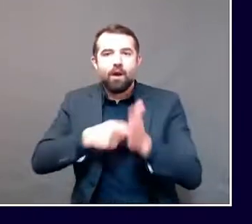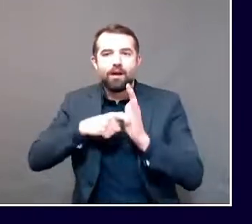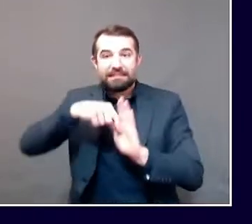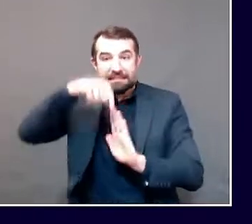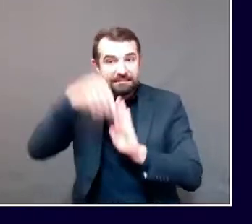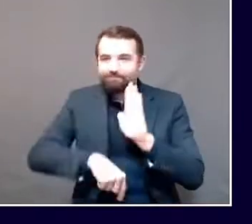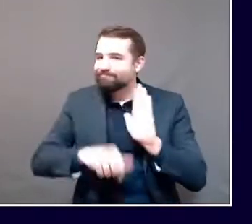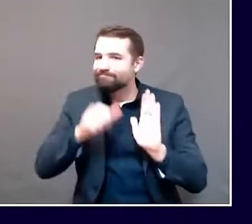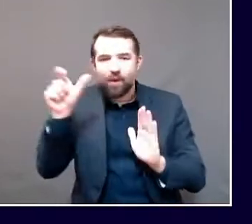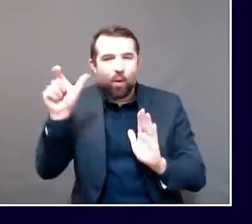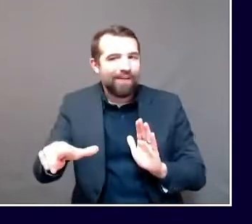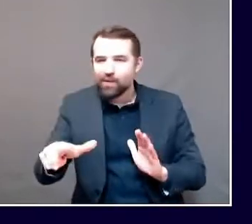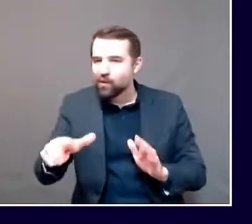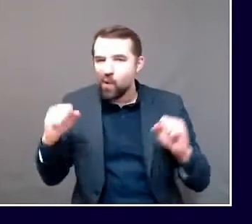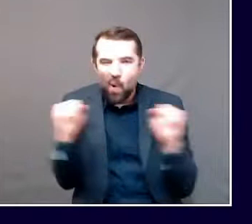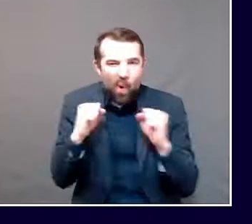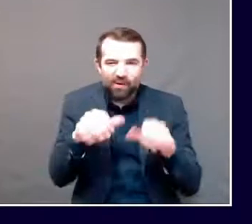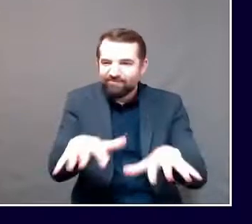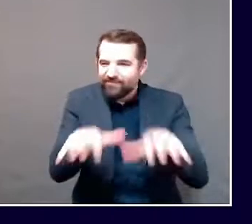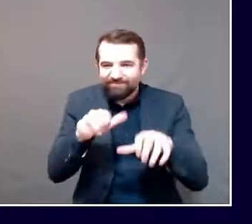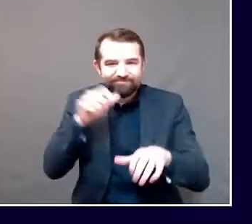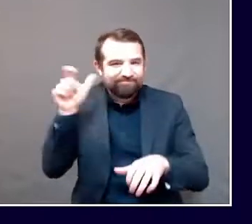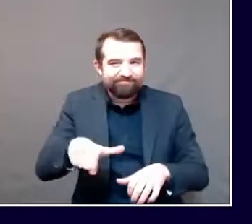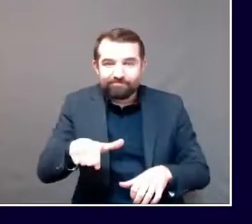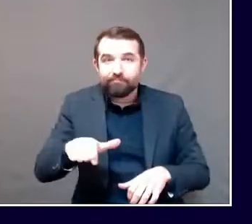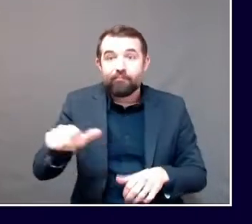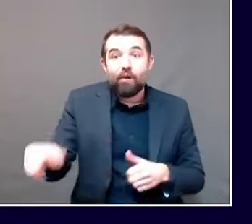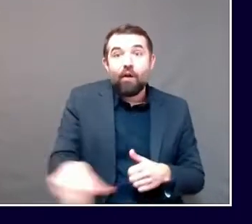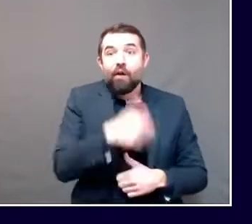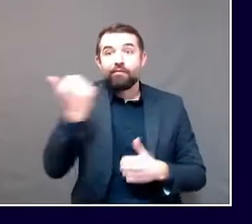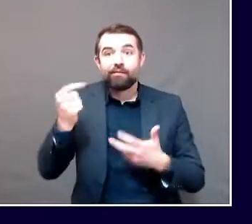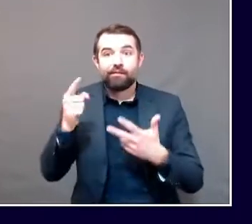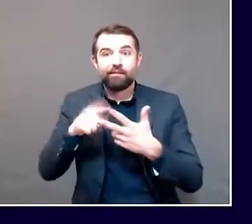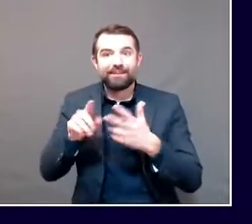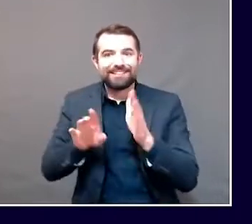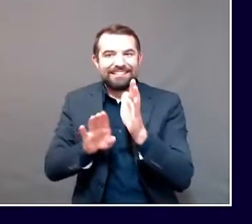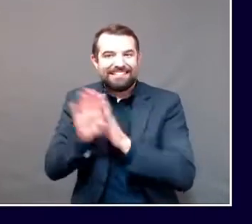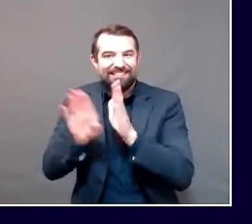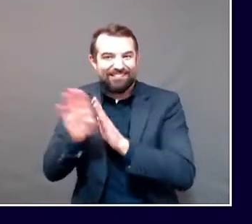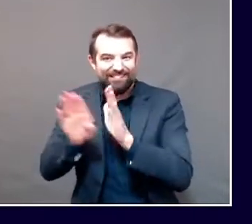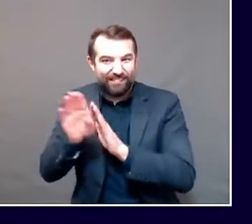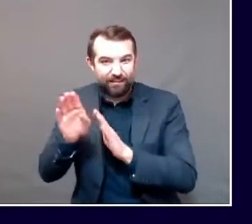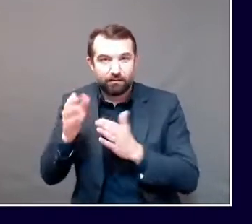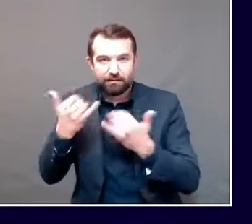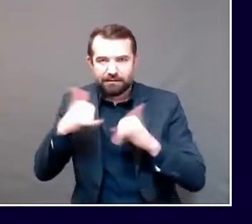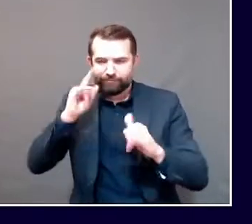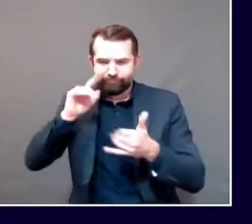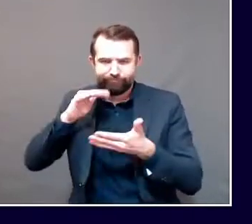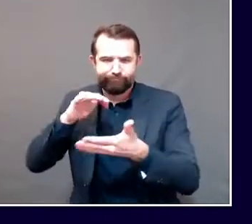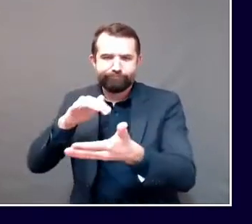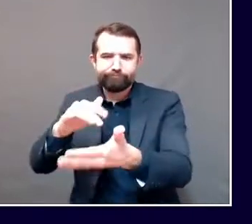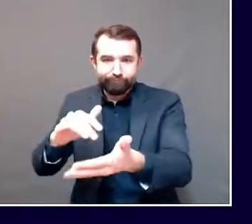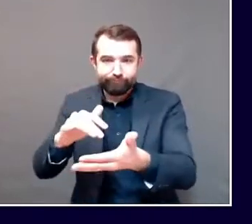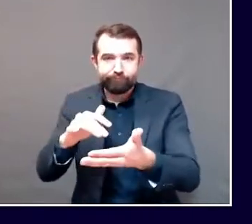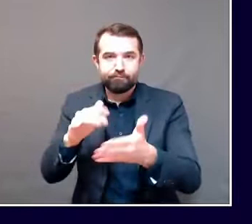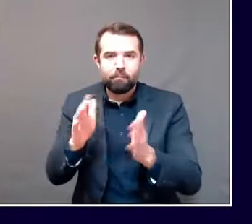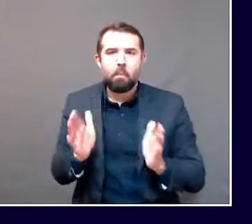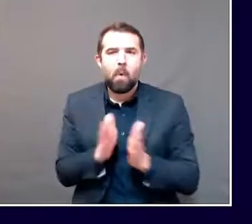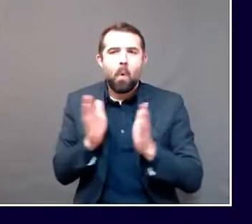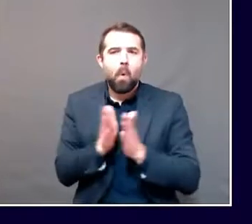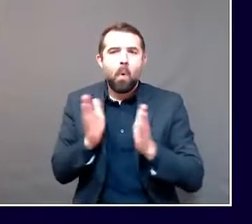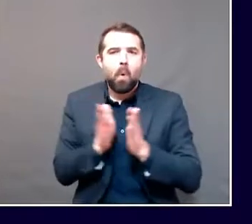vaccine candidate that is under development is one that's being studied by a small biotech company called